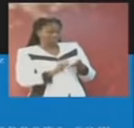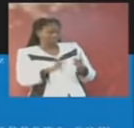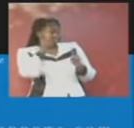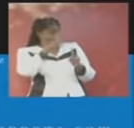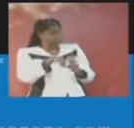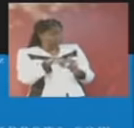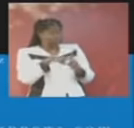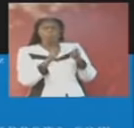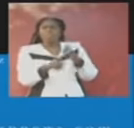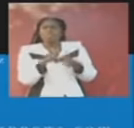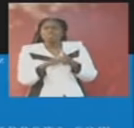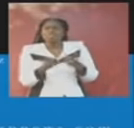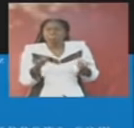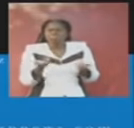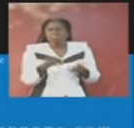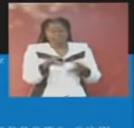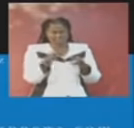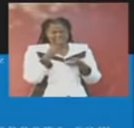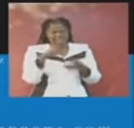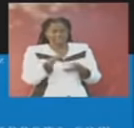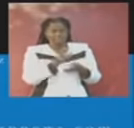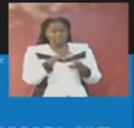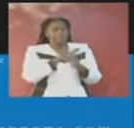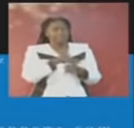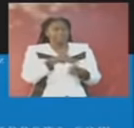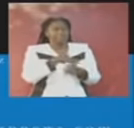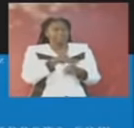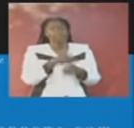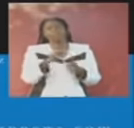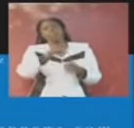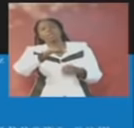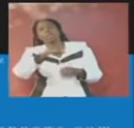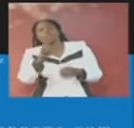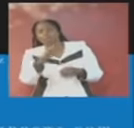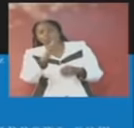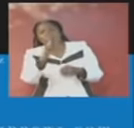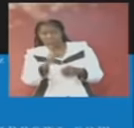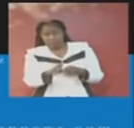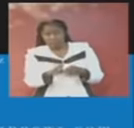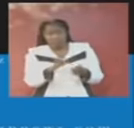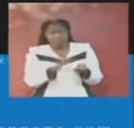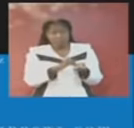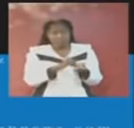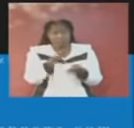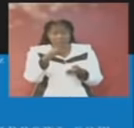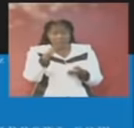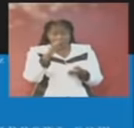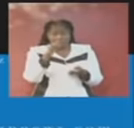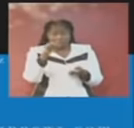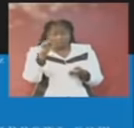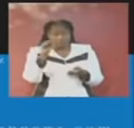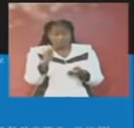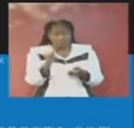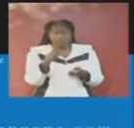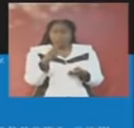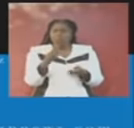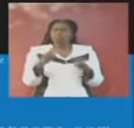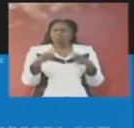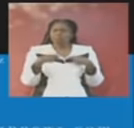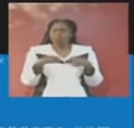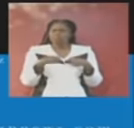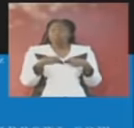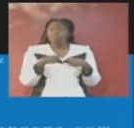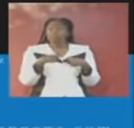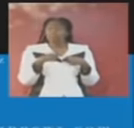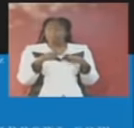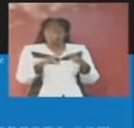that? And my second question to Dr. Hines, there are reports this morning that Pfizer and BioNTech, they have developed a vaccine that